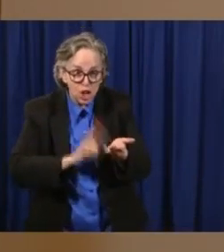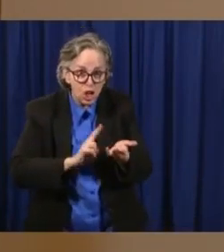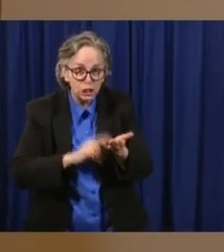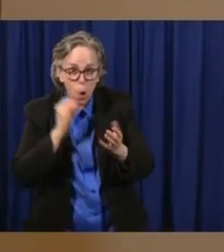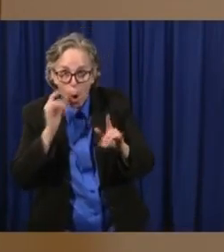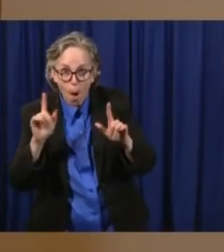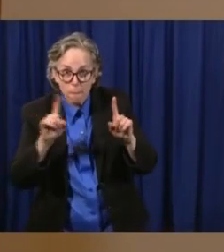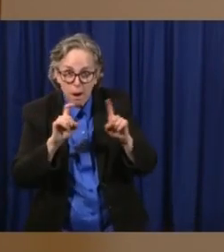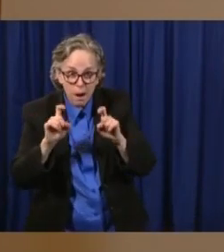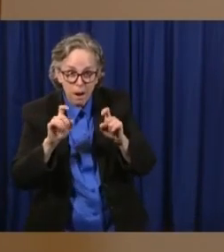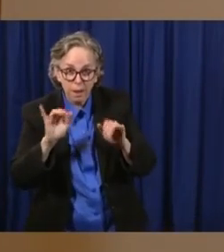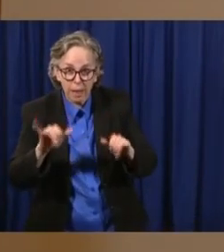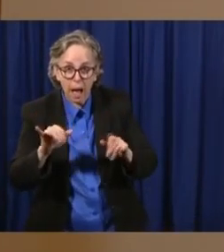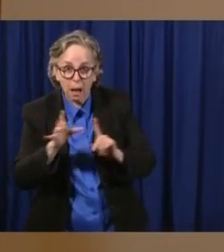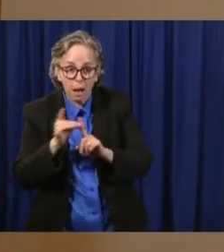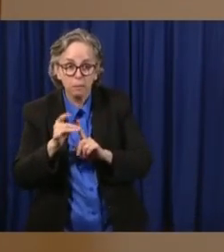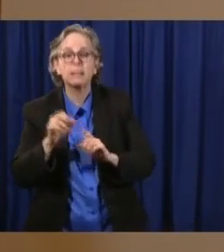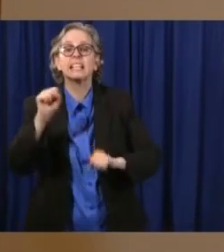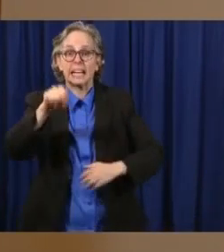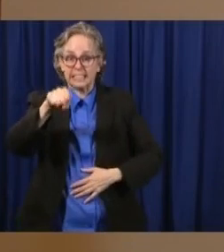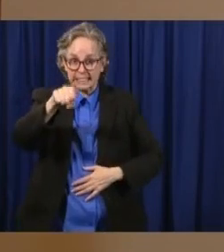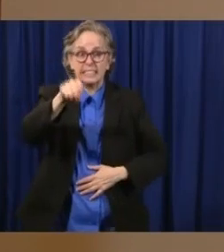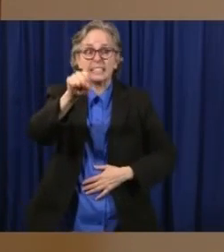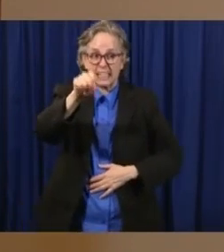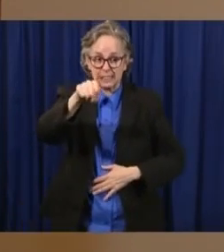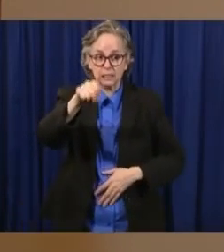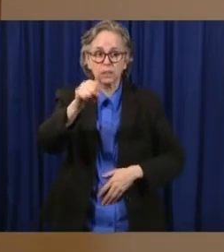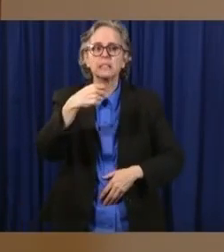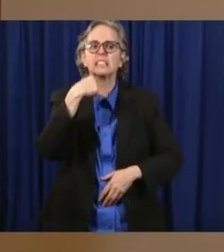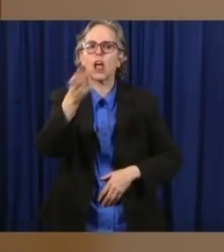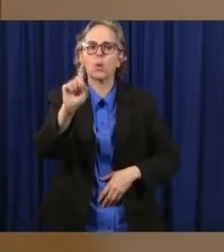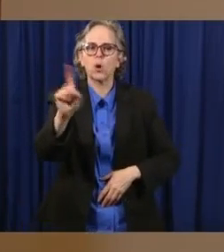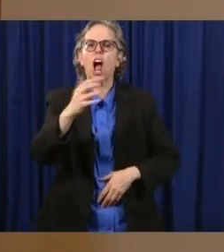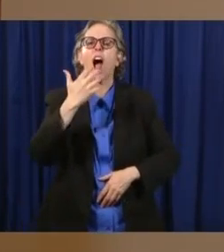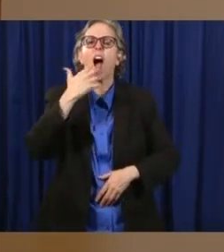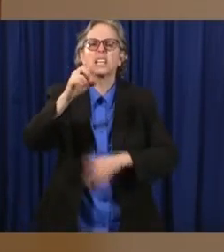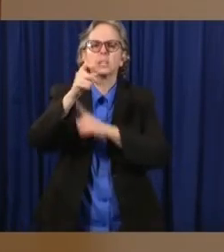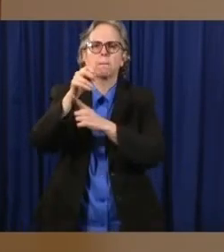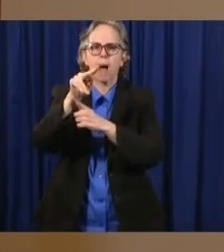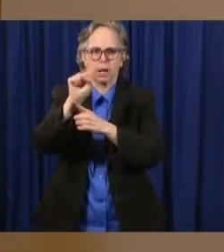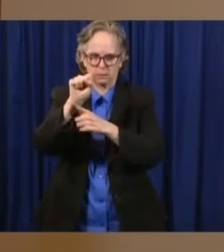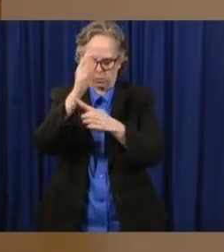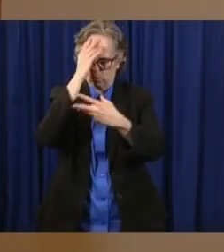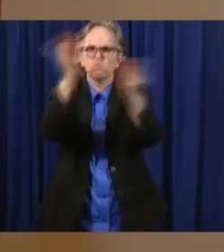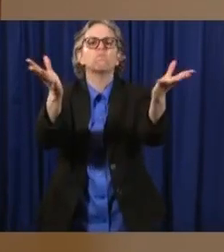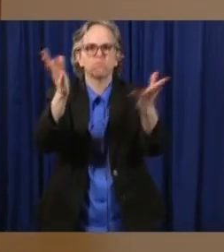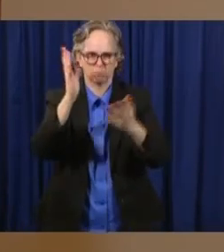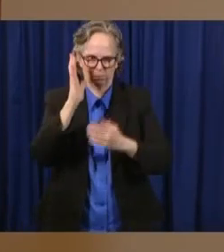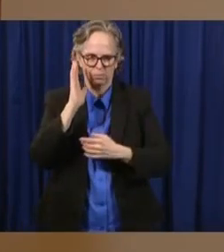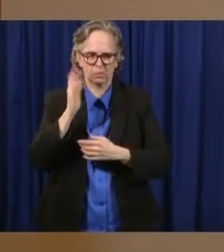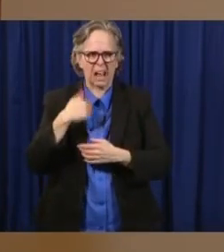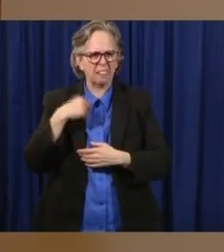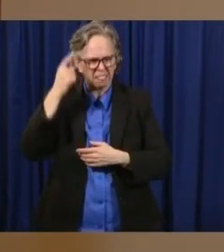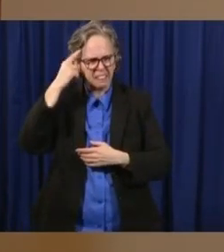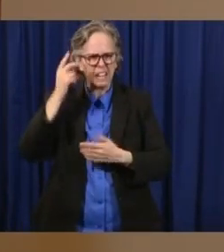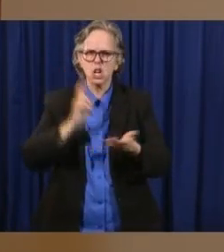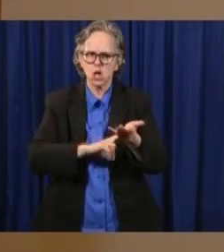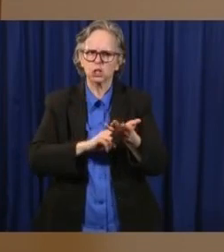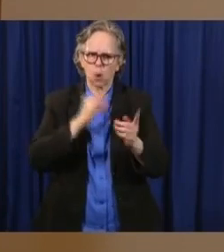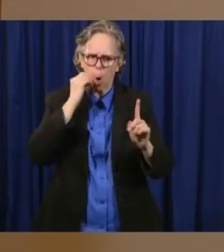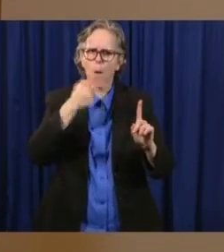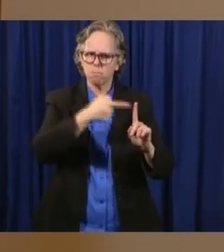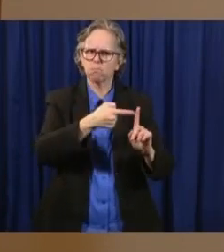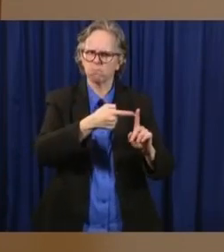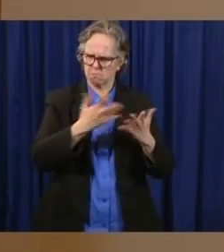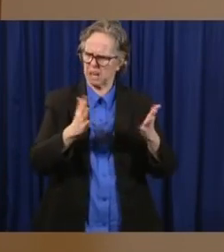issues? Right, they can tell you where some of the hot spots are. The nursing homes themselves, I think, are being pretty open about